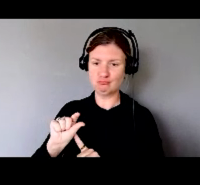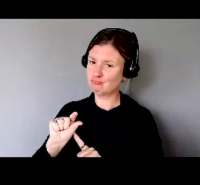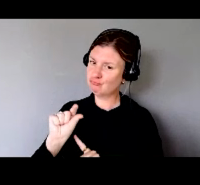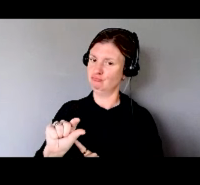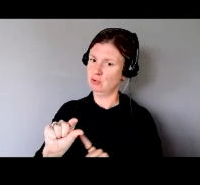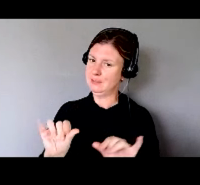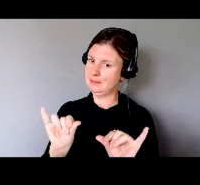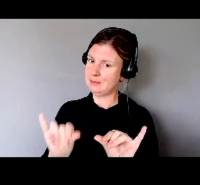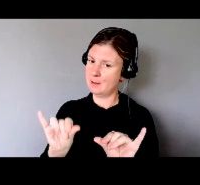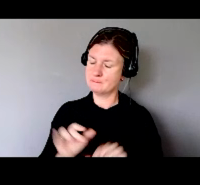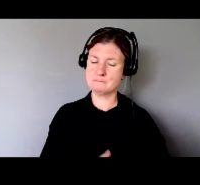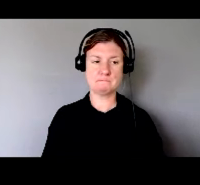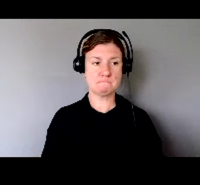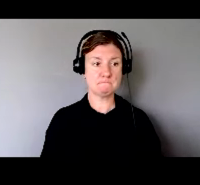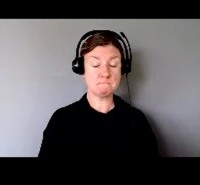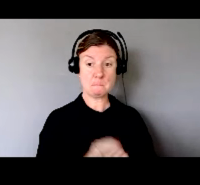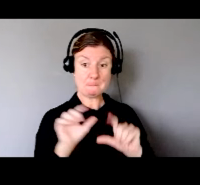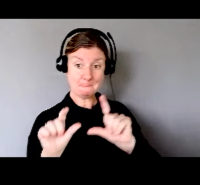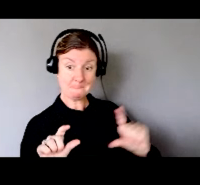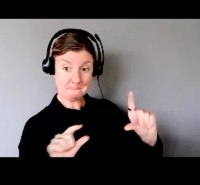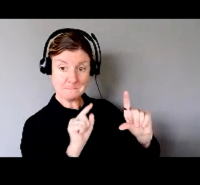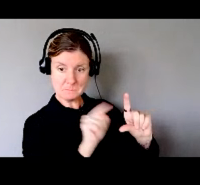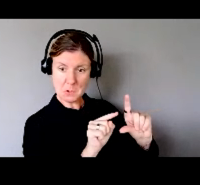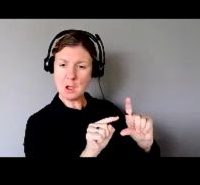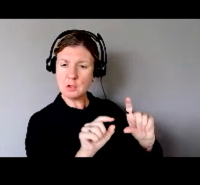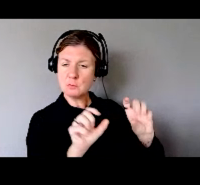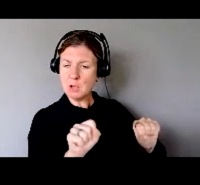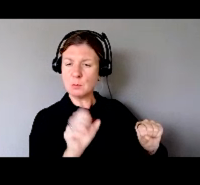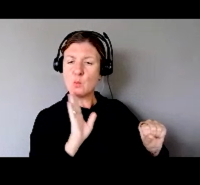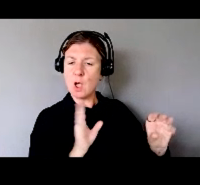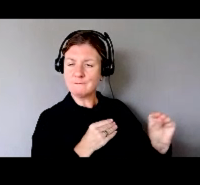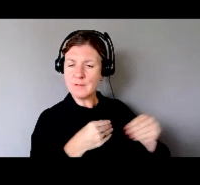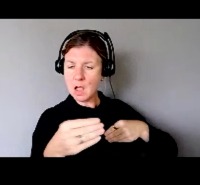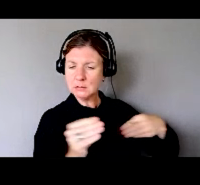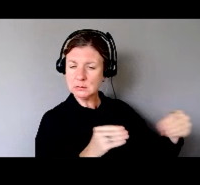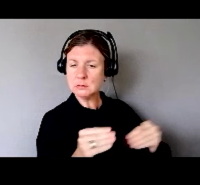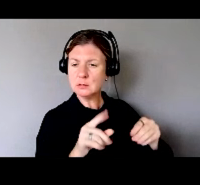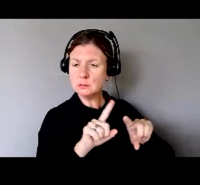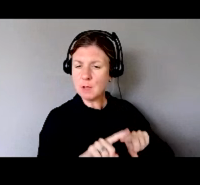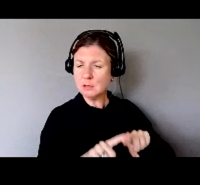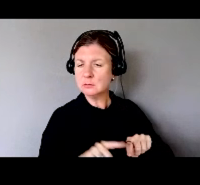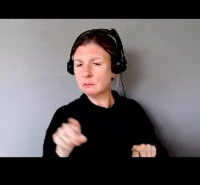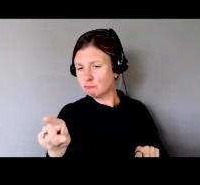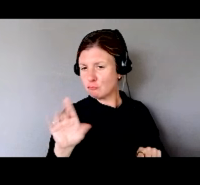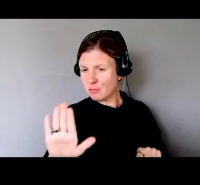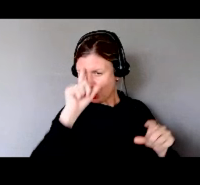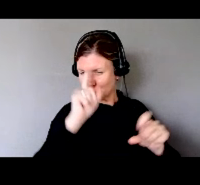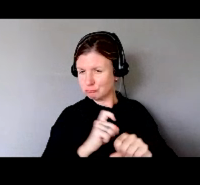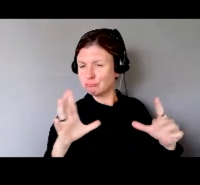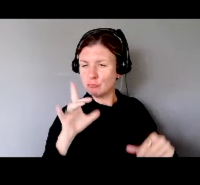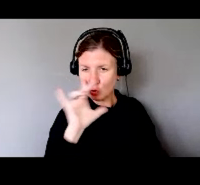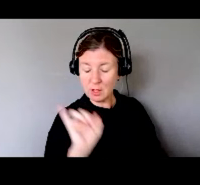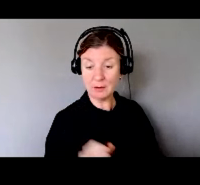some flexibility and can shift depending on what the select artist ends up doing. For example,